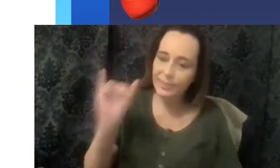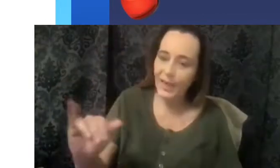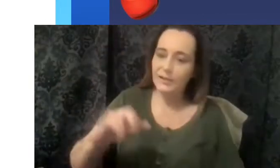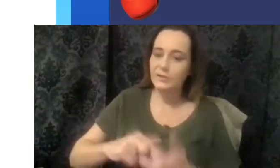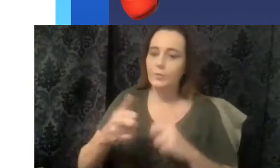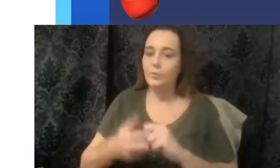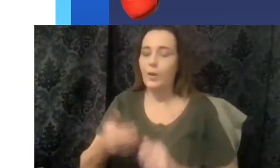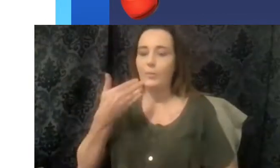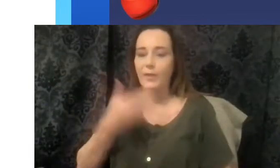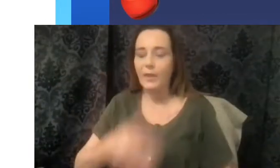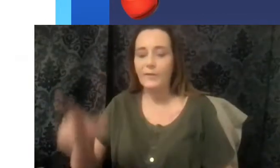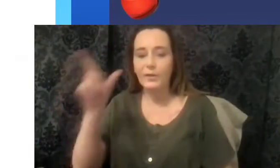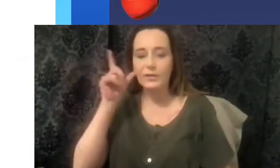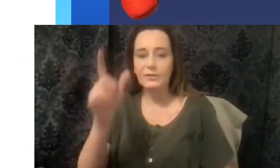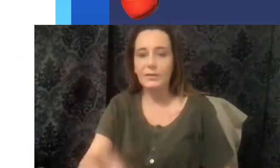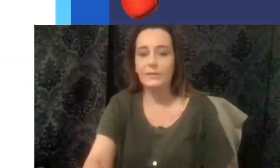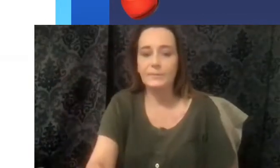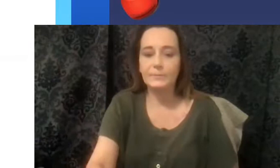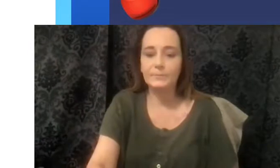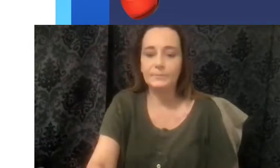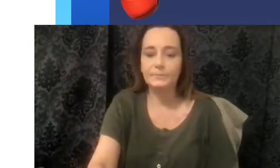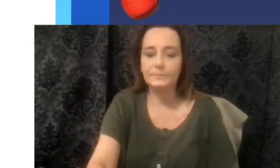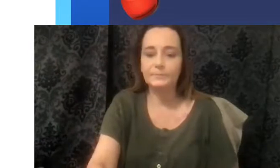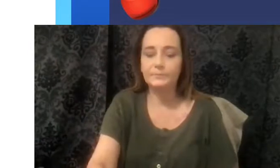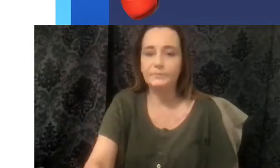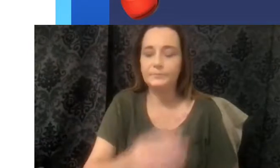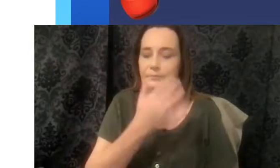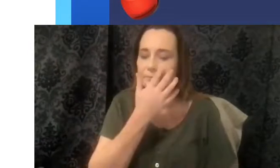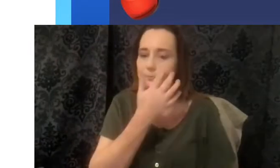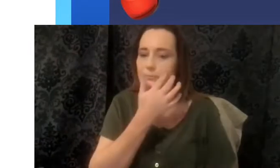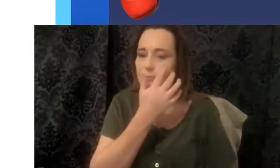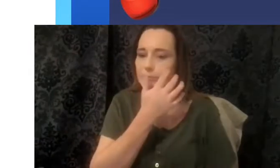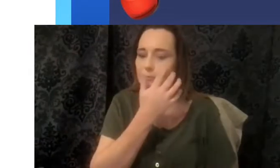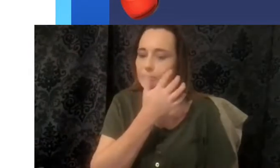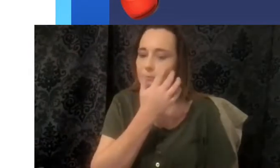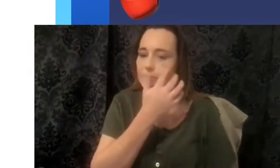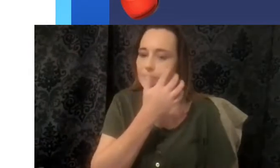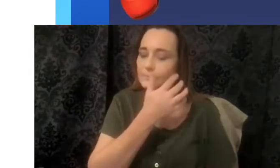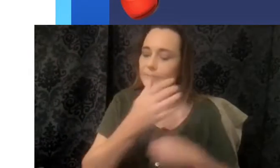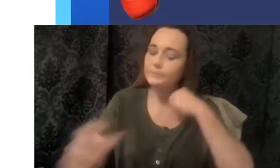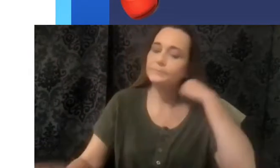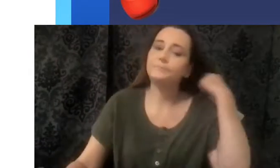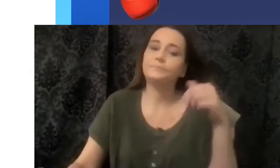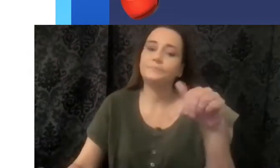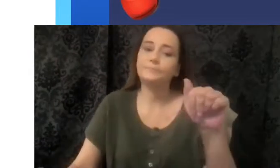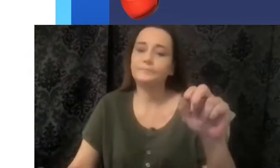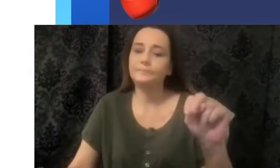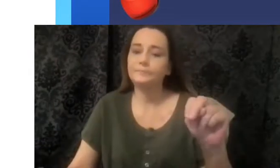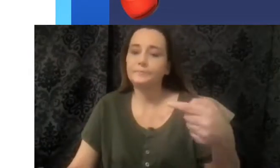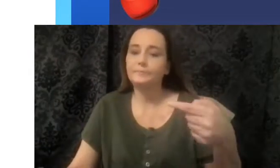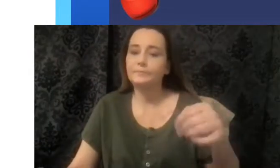listening. All right, thanks, Greg. Angie? Come up, please.